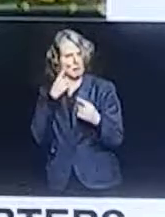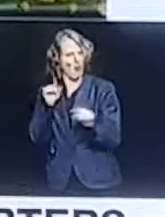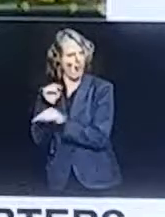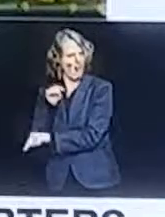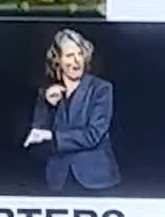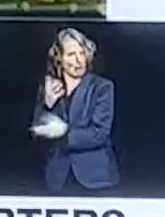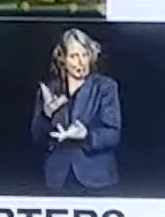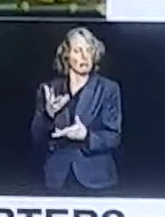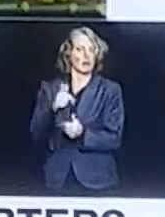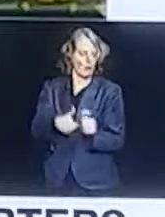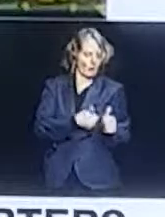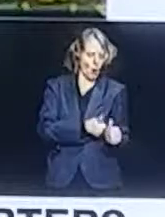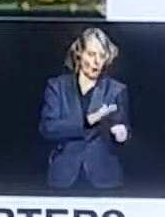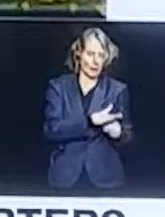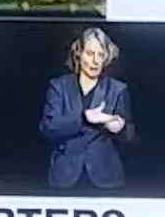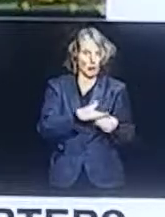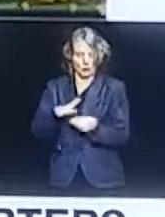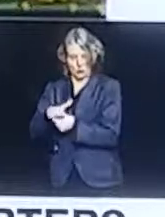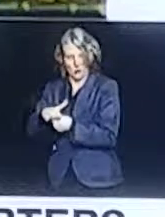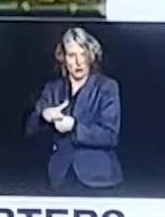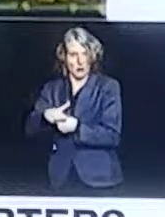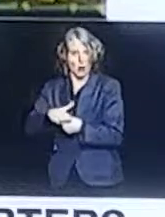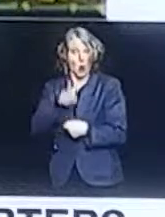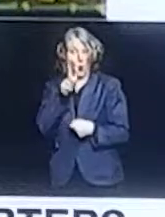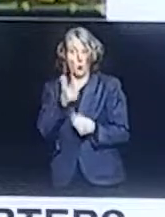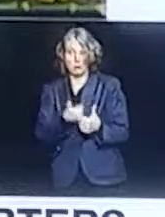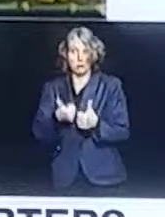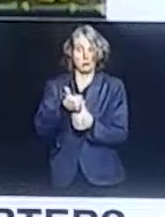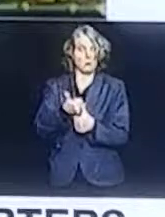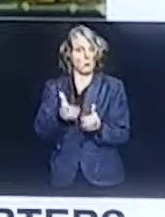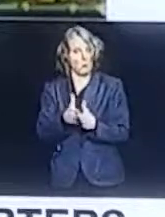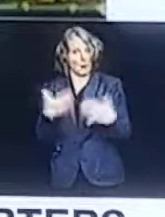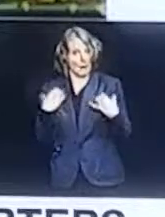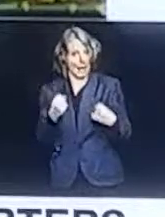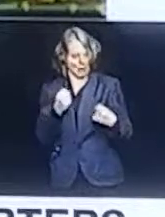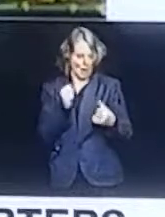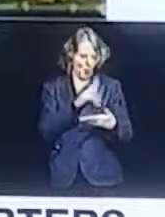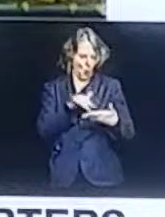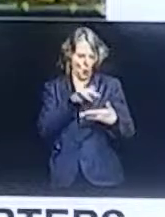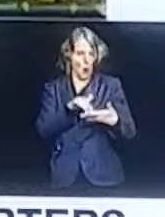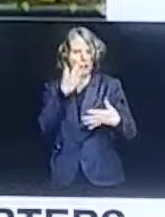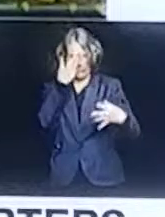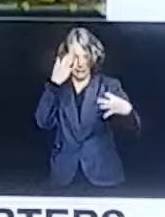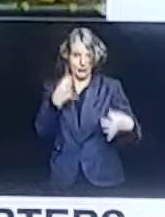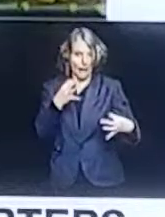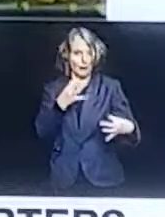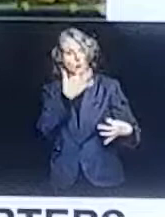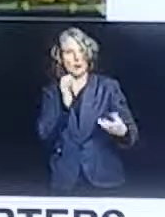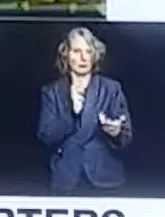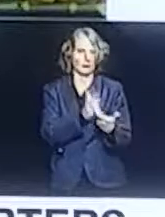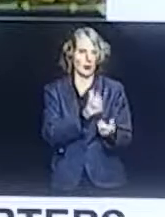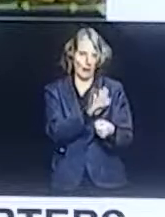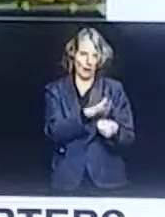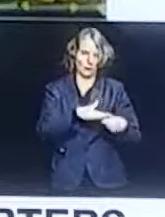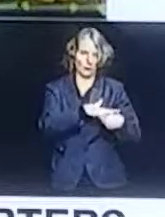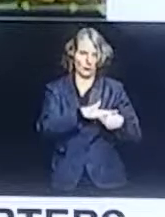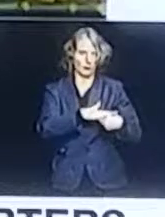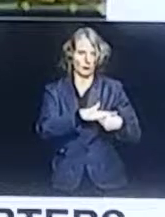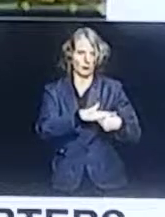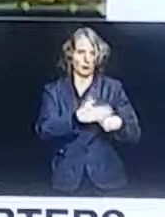public health officials in every region are making the best possible decisions they can that are suitable to their citizens.